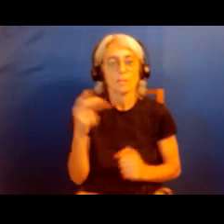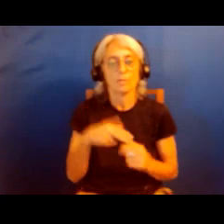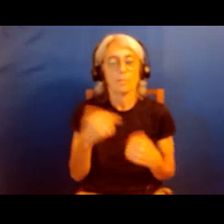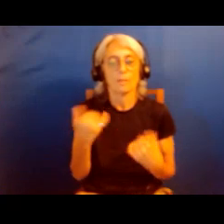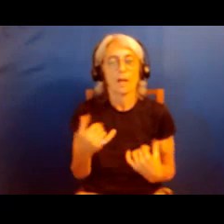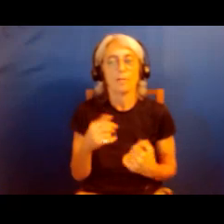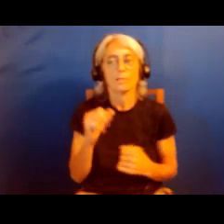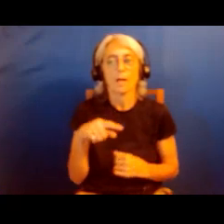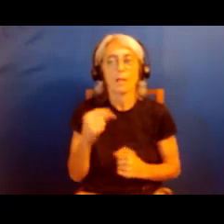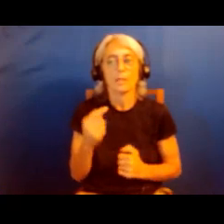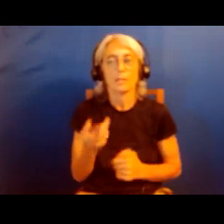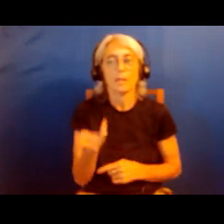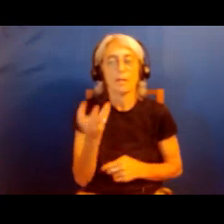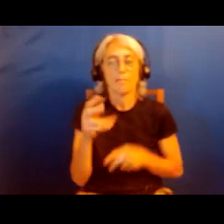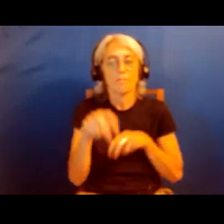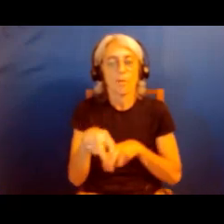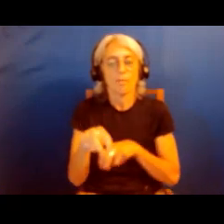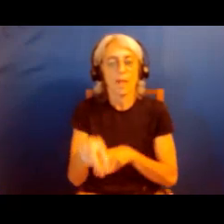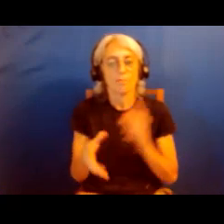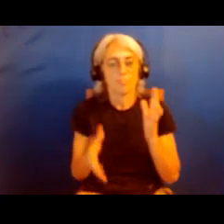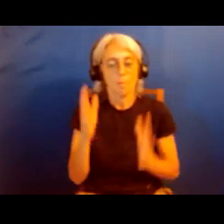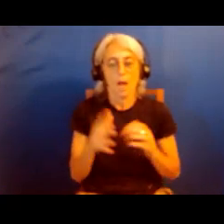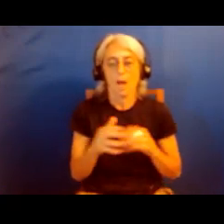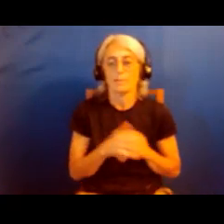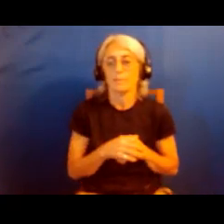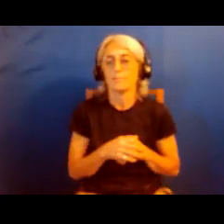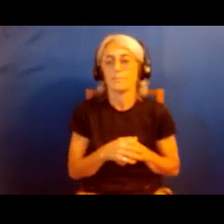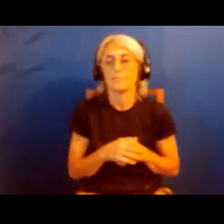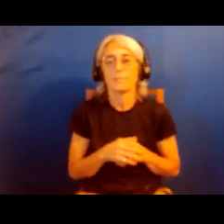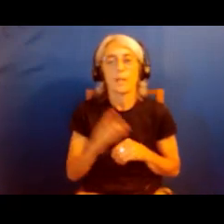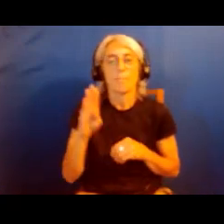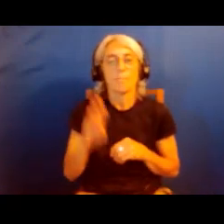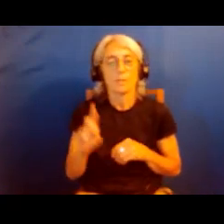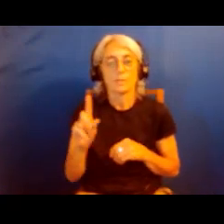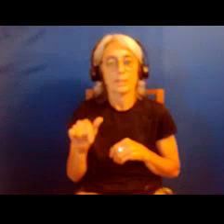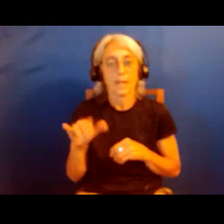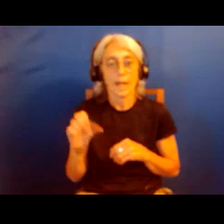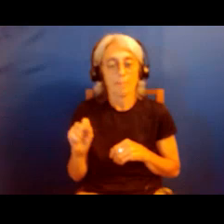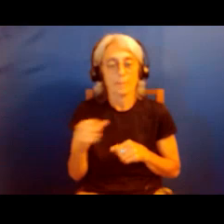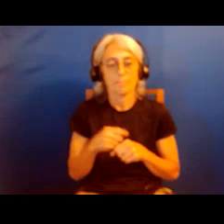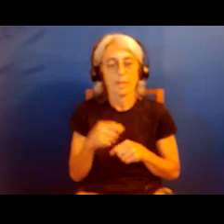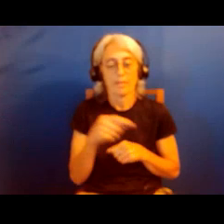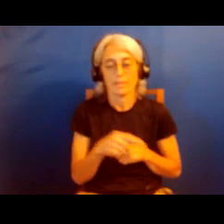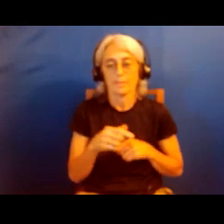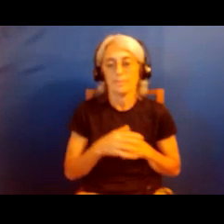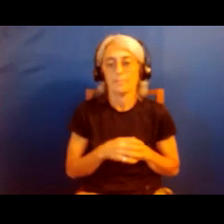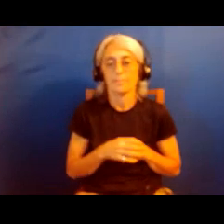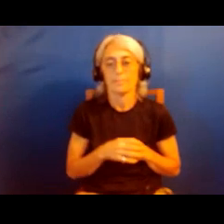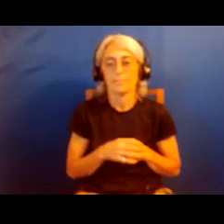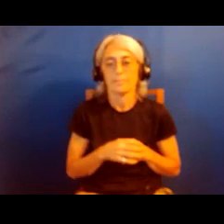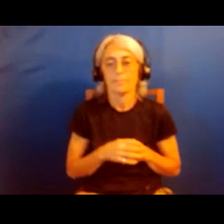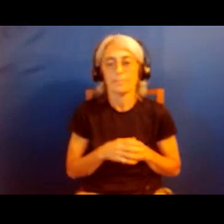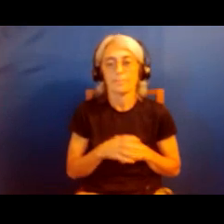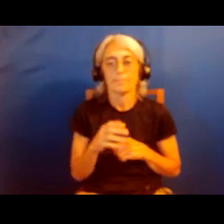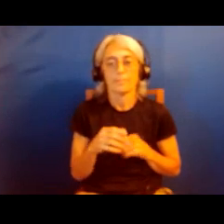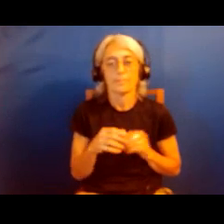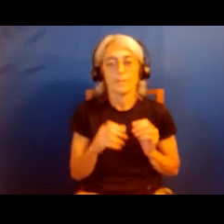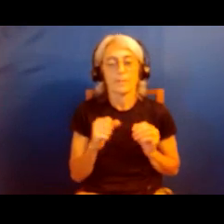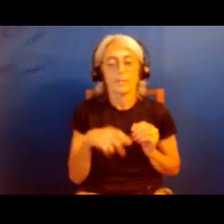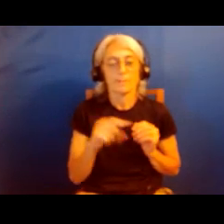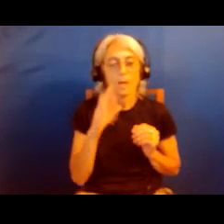a 4-legged robot made by Boston Dynamics. Spot was going to be a